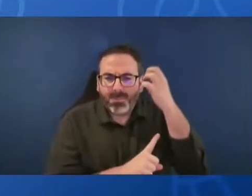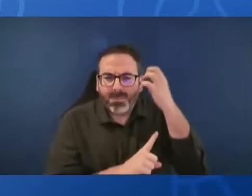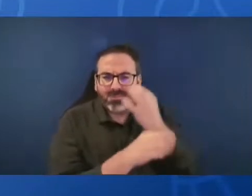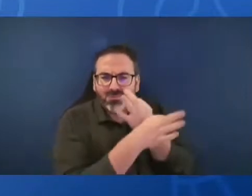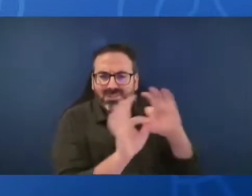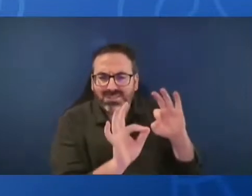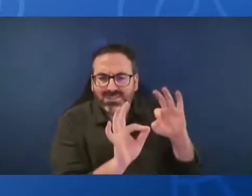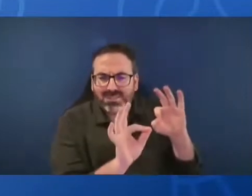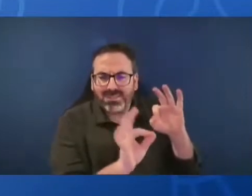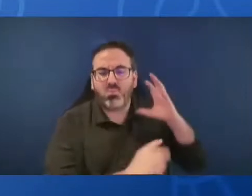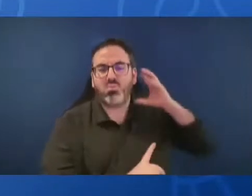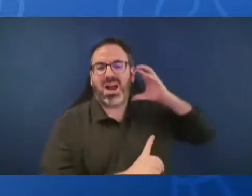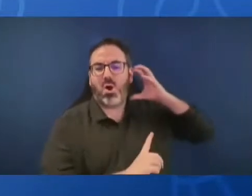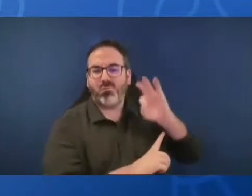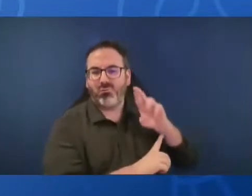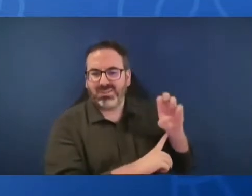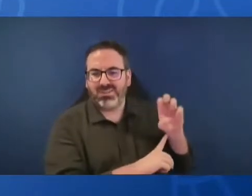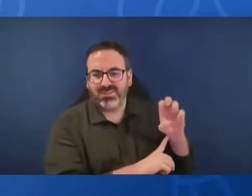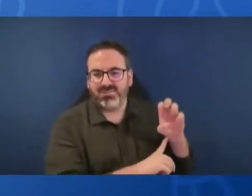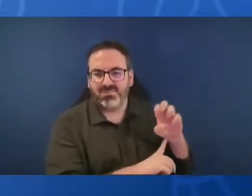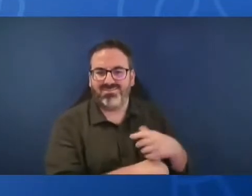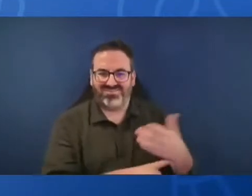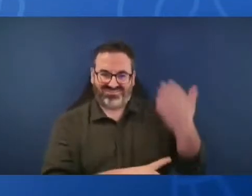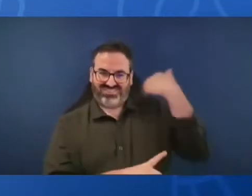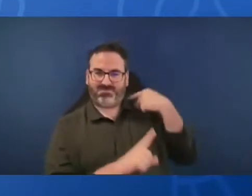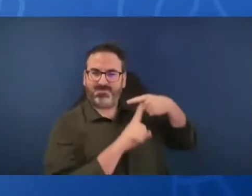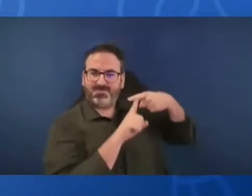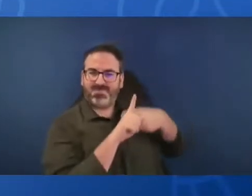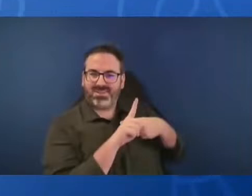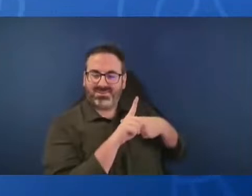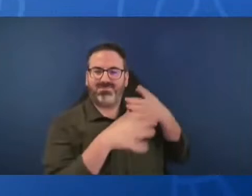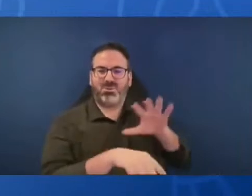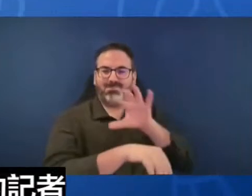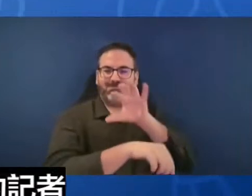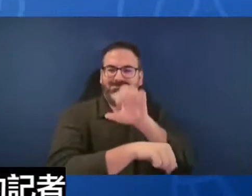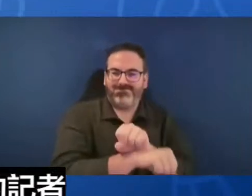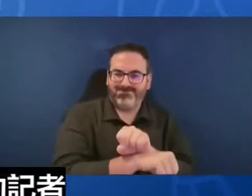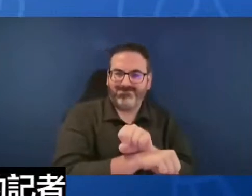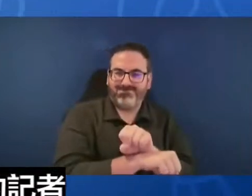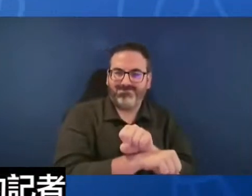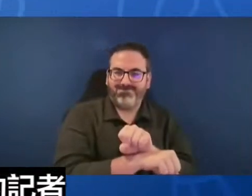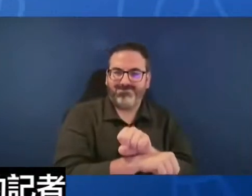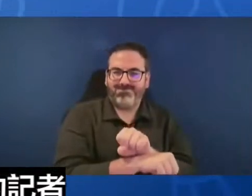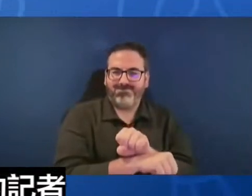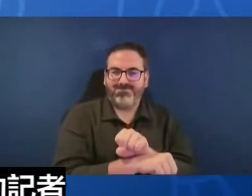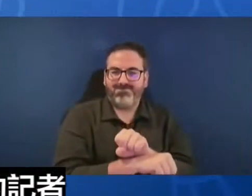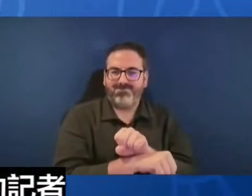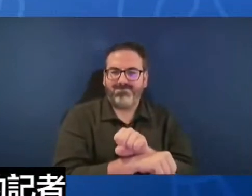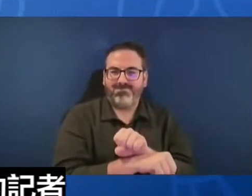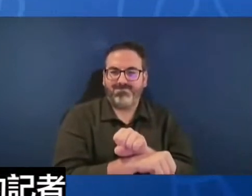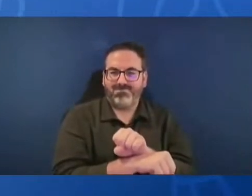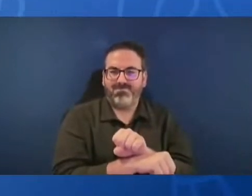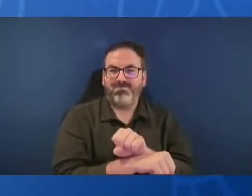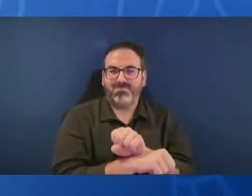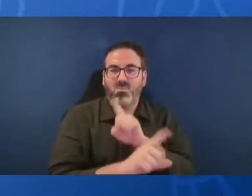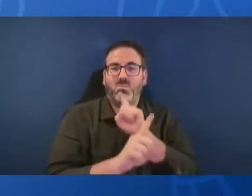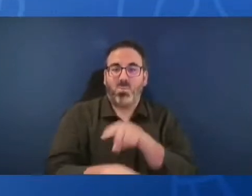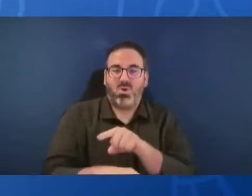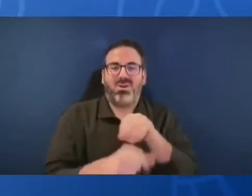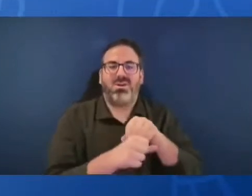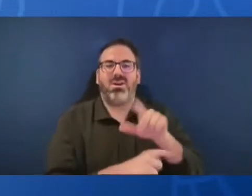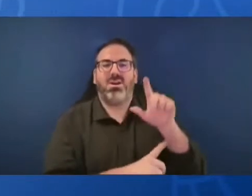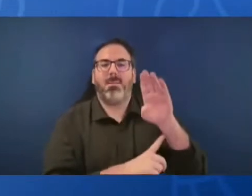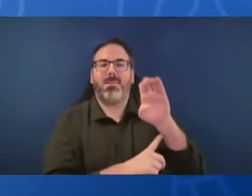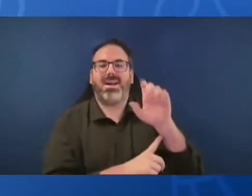one of the reporters jailed in Belarus, was working for Radio Free Europe, and I won't give you credit for that. But given how strongly you feel